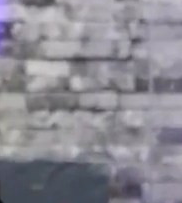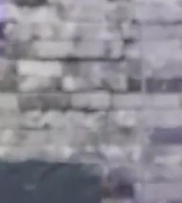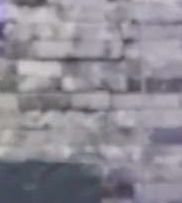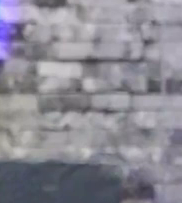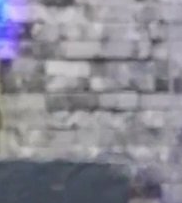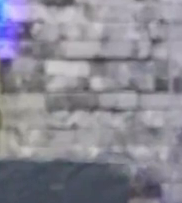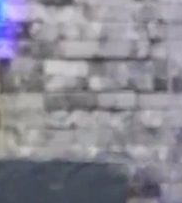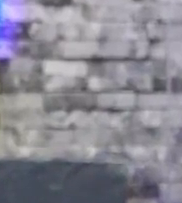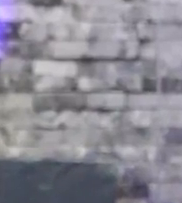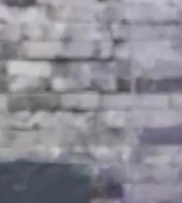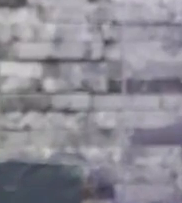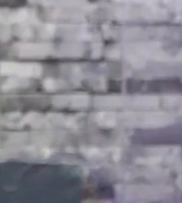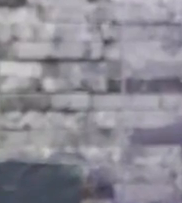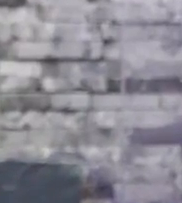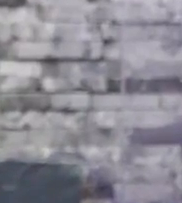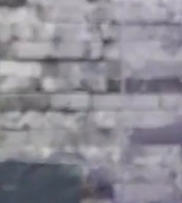Tell somebody next to you,